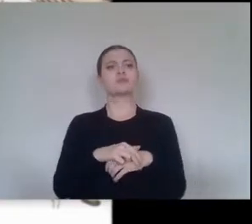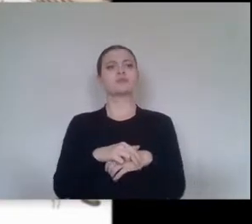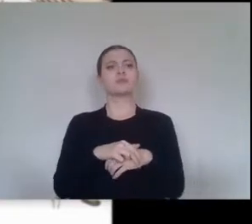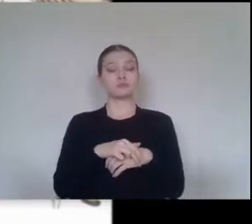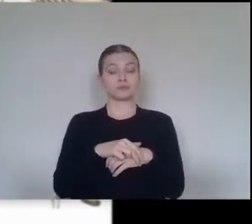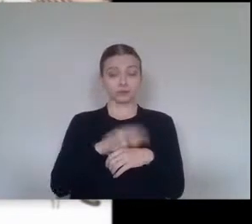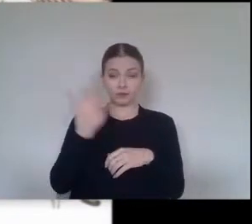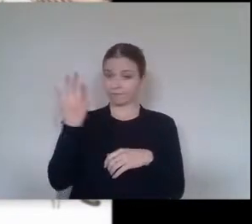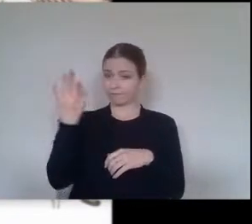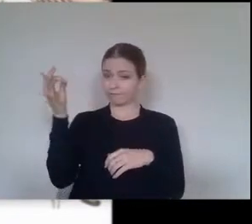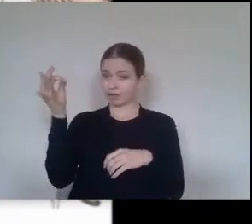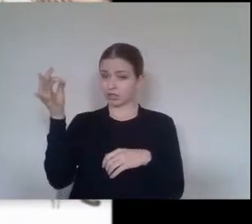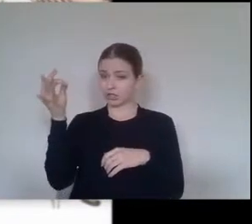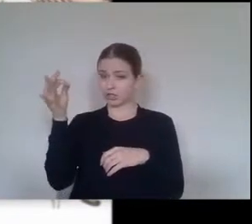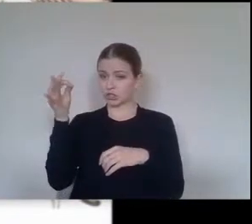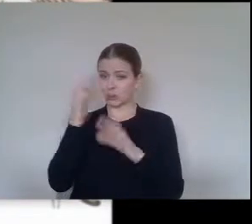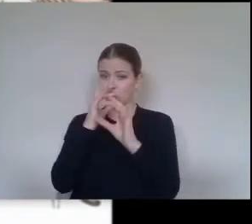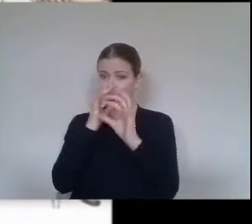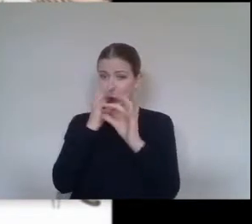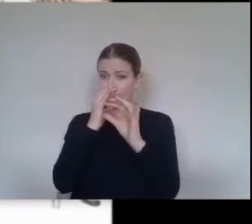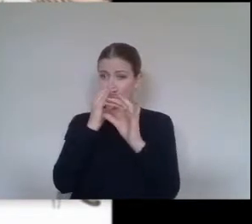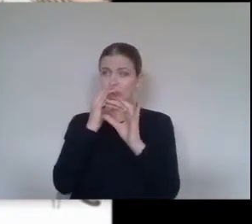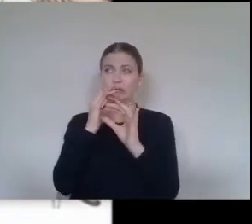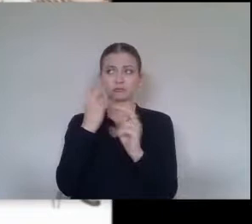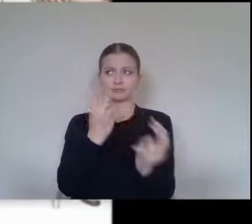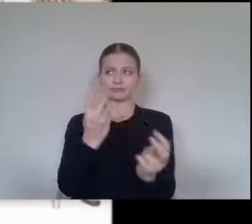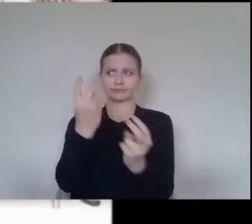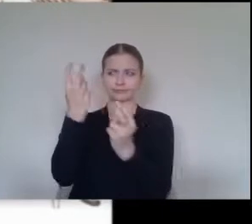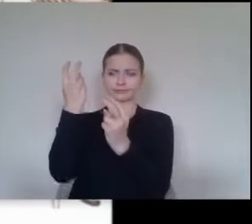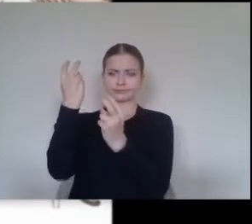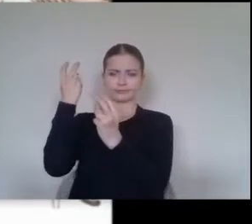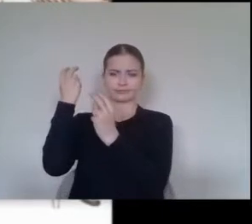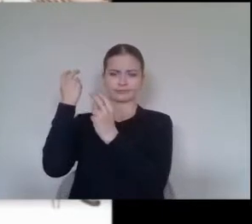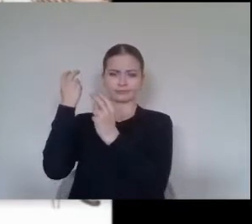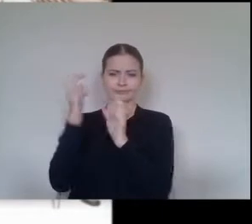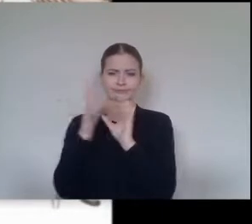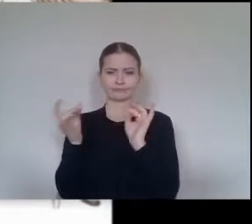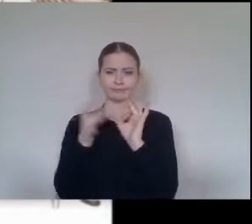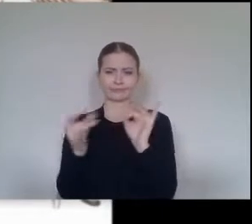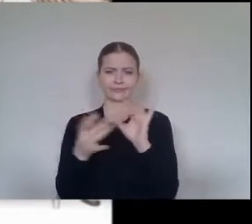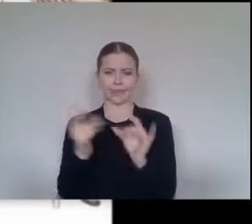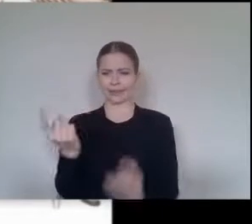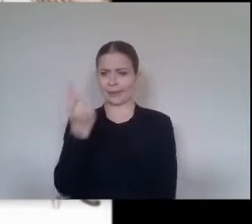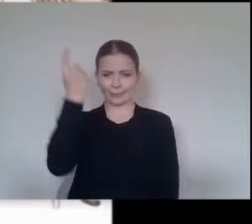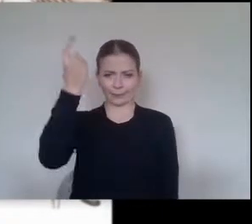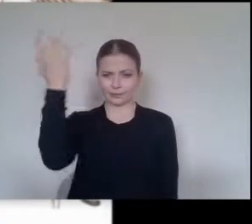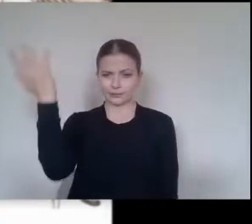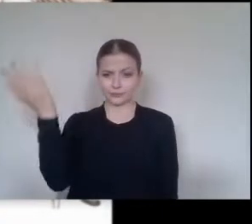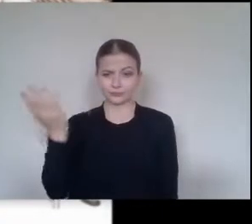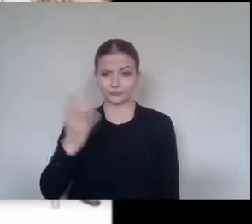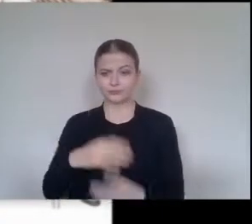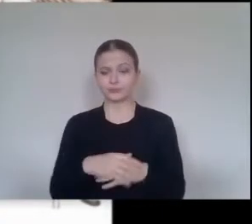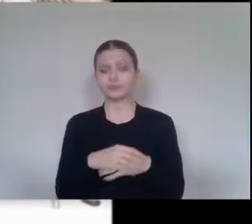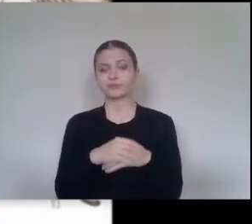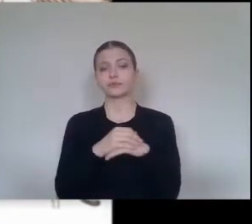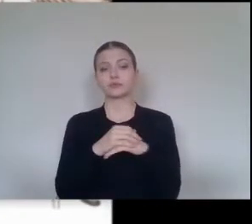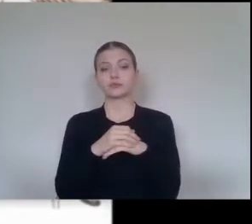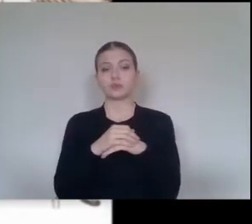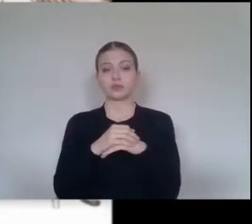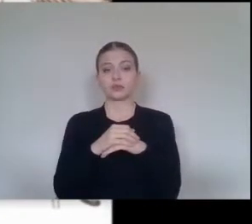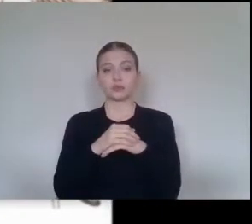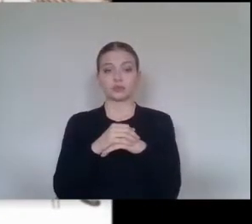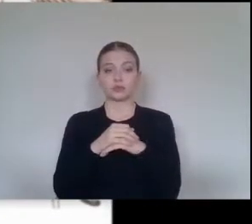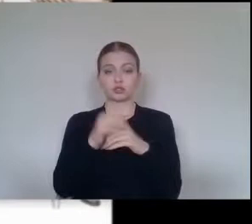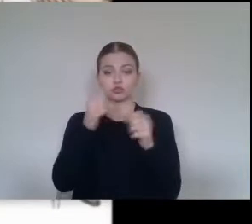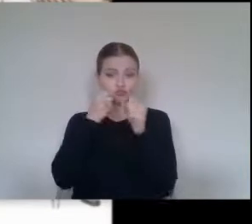while the French horns waxed nostalgic about something or other. The trombones had